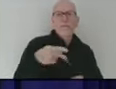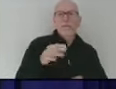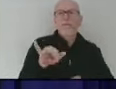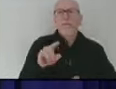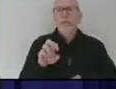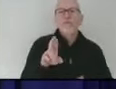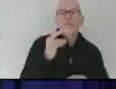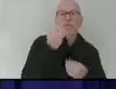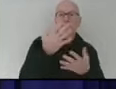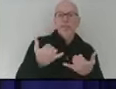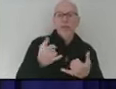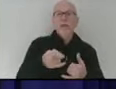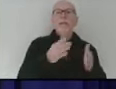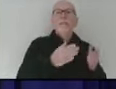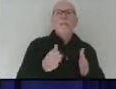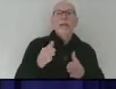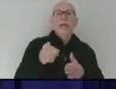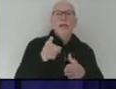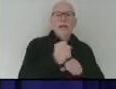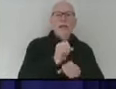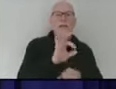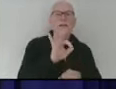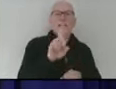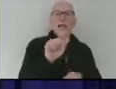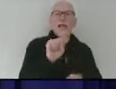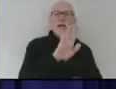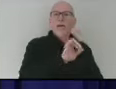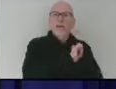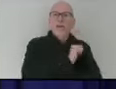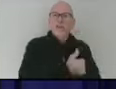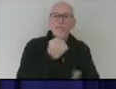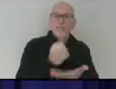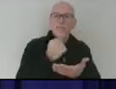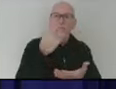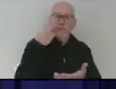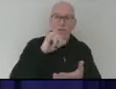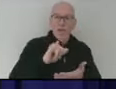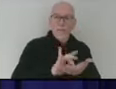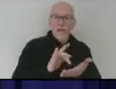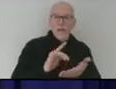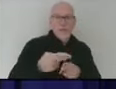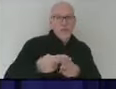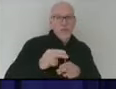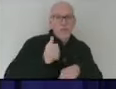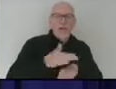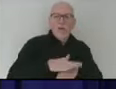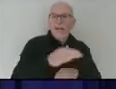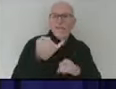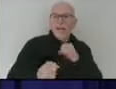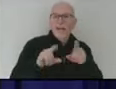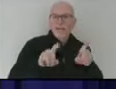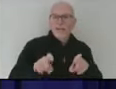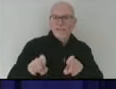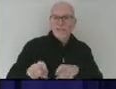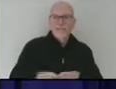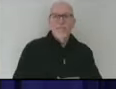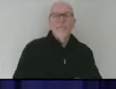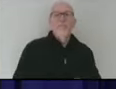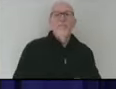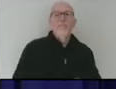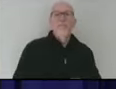today that it plans to seek FDA authorization for the vaccine soon based on results from its final trial. Before the vaccine